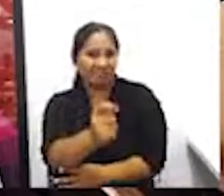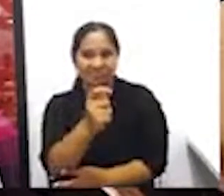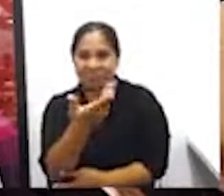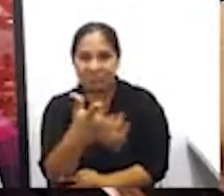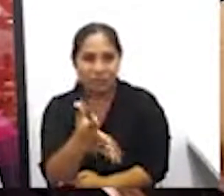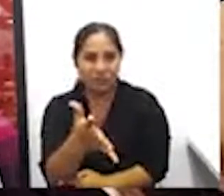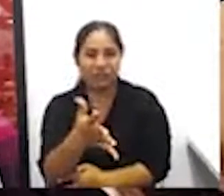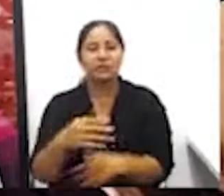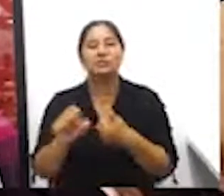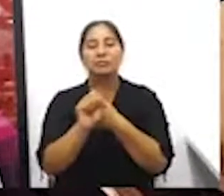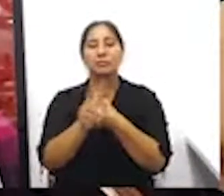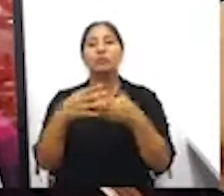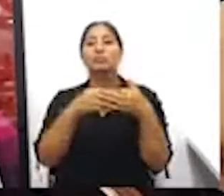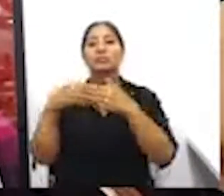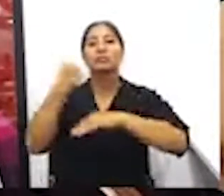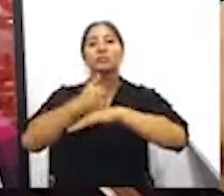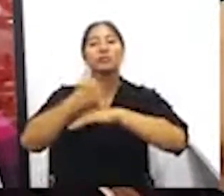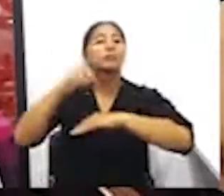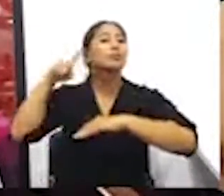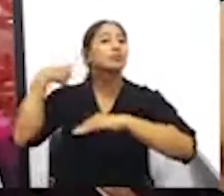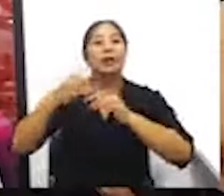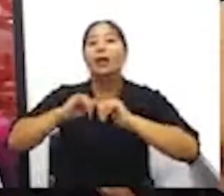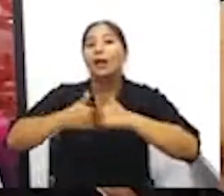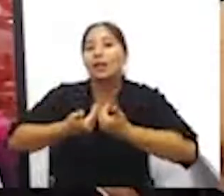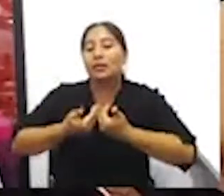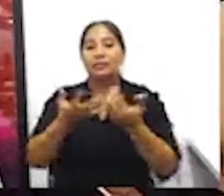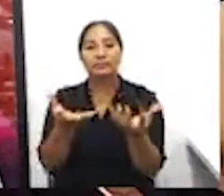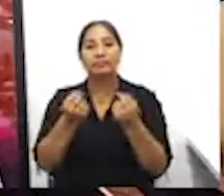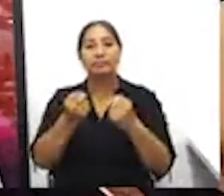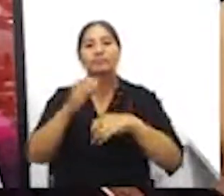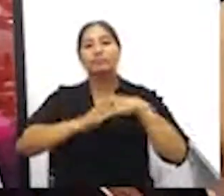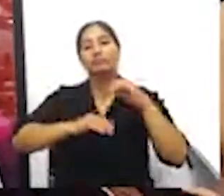will you handle it? Thank you so much.